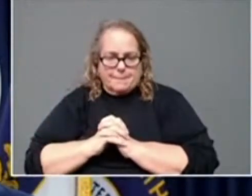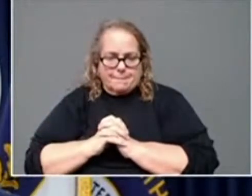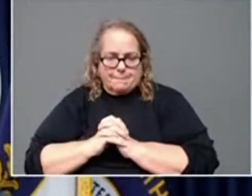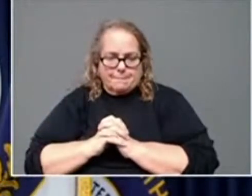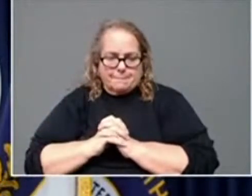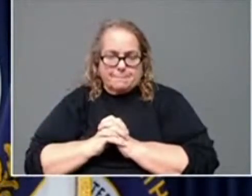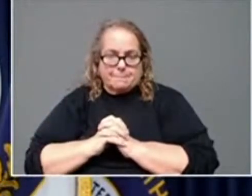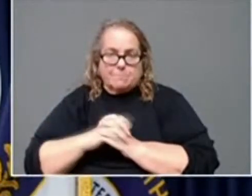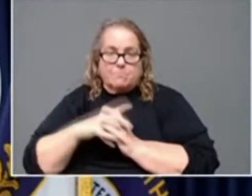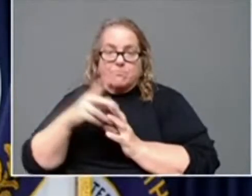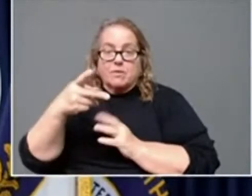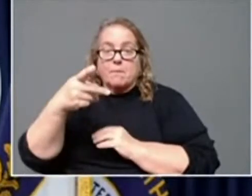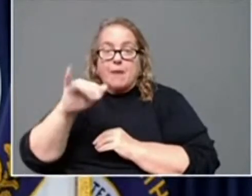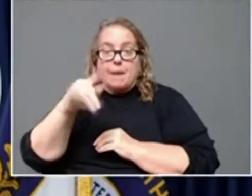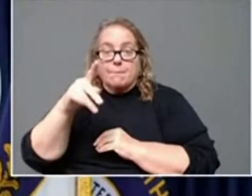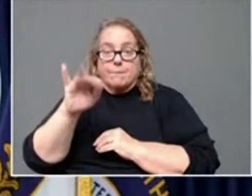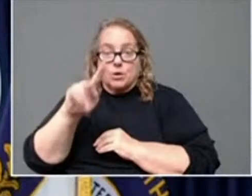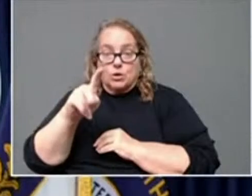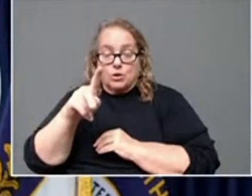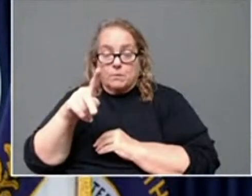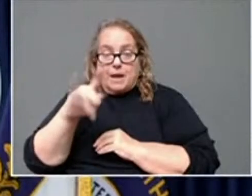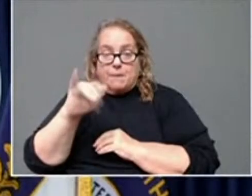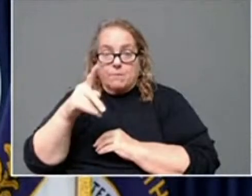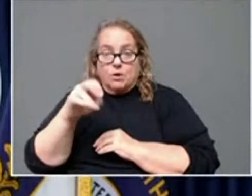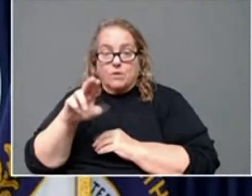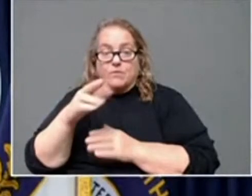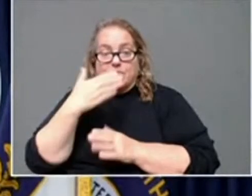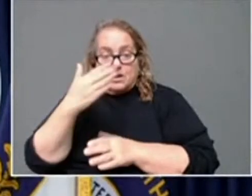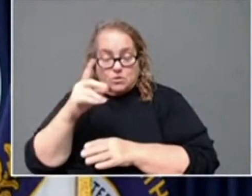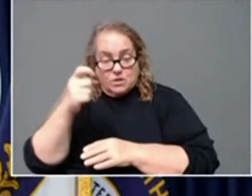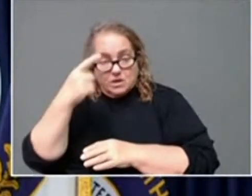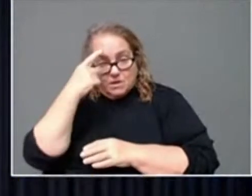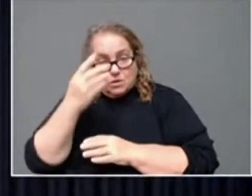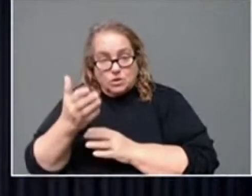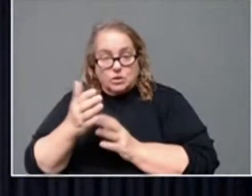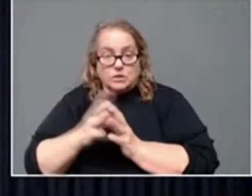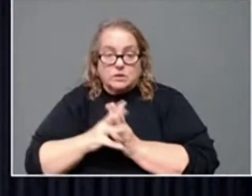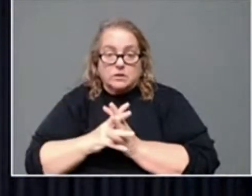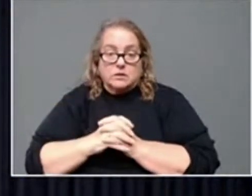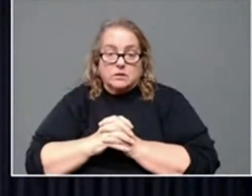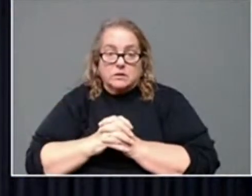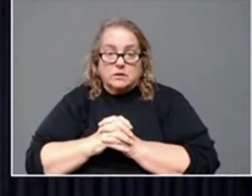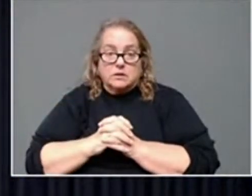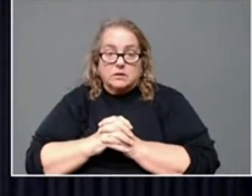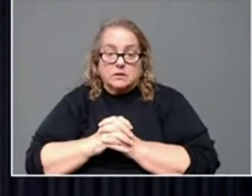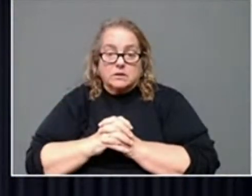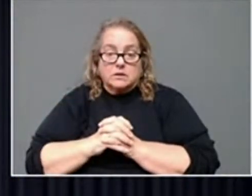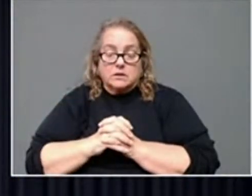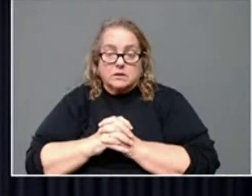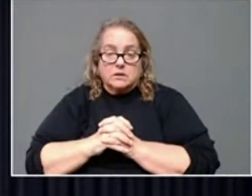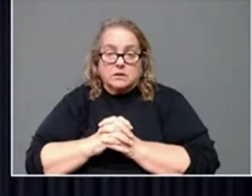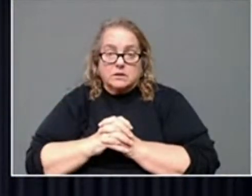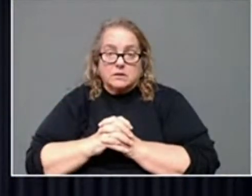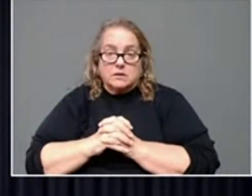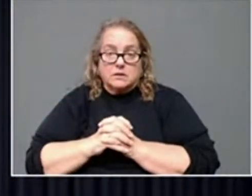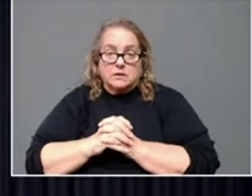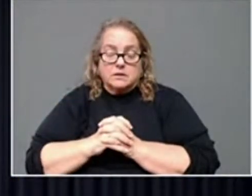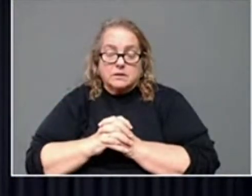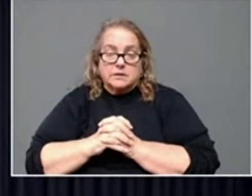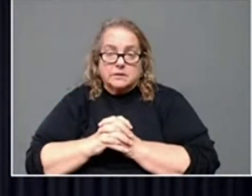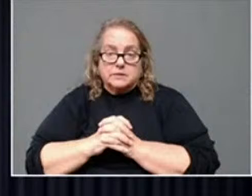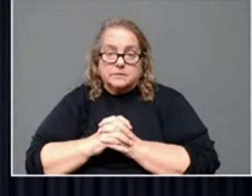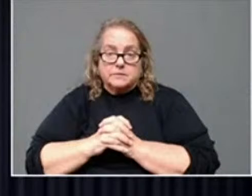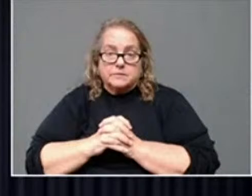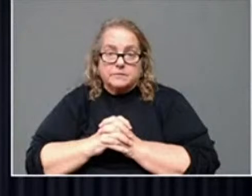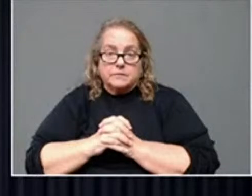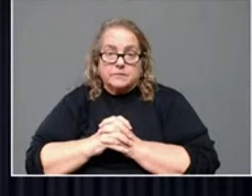Piper? Thank you, Governor. I have this question. It's personal. Maybe you can talk about,